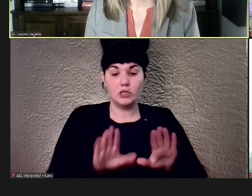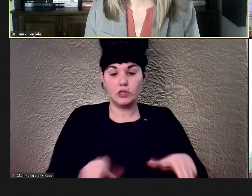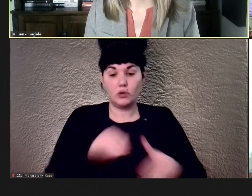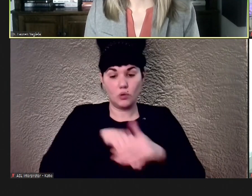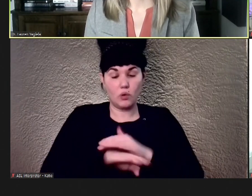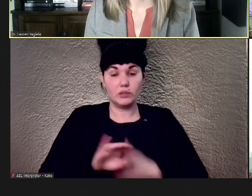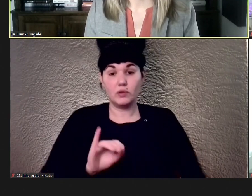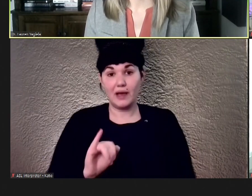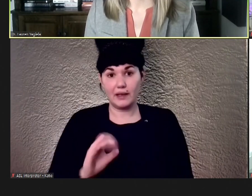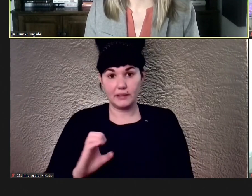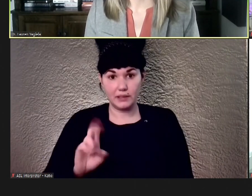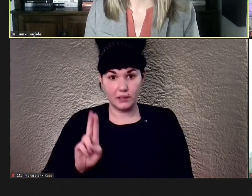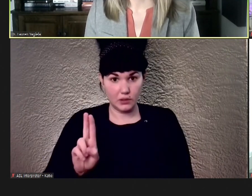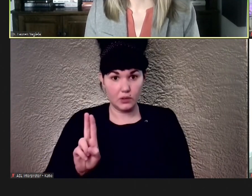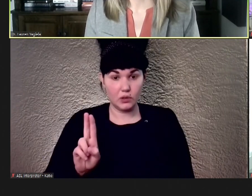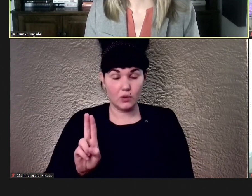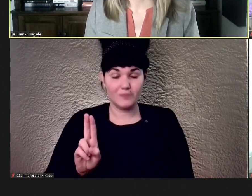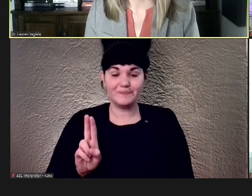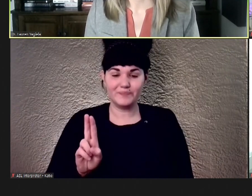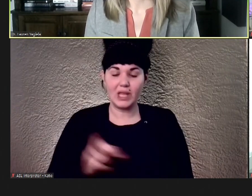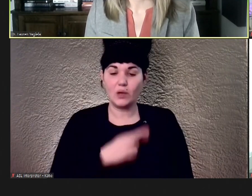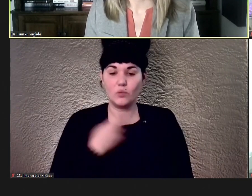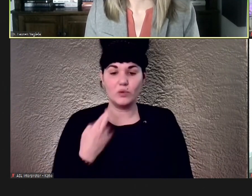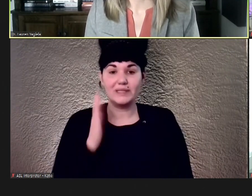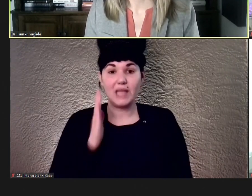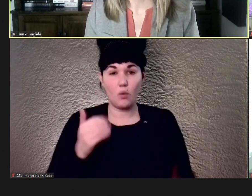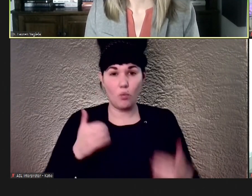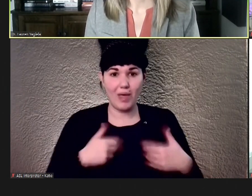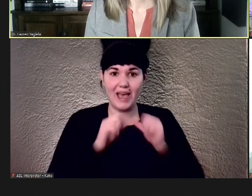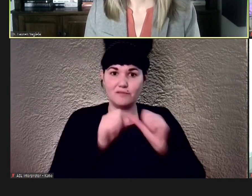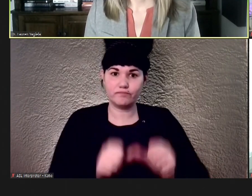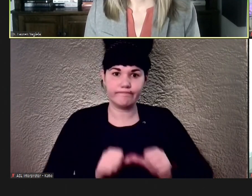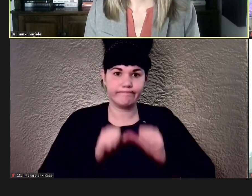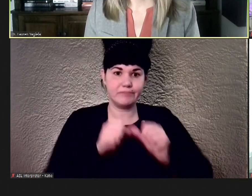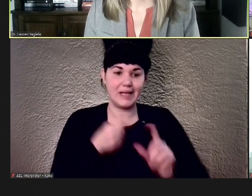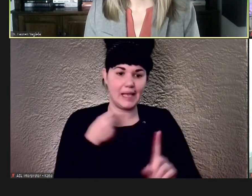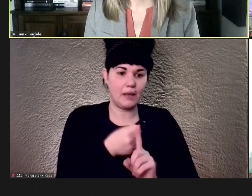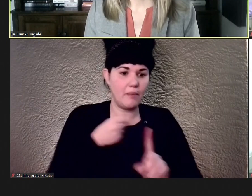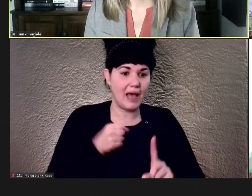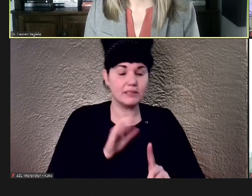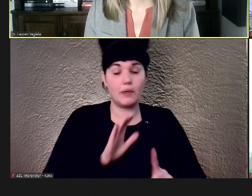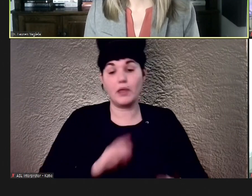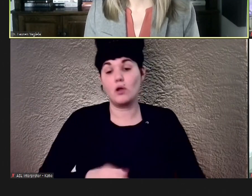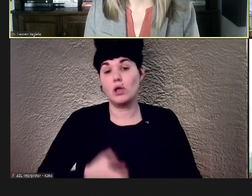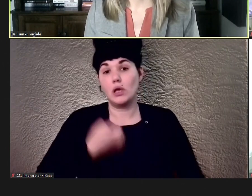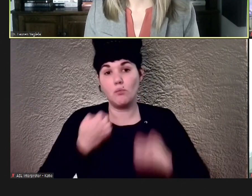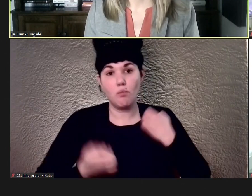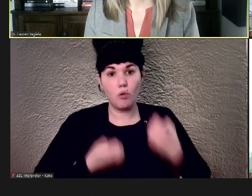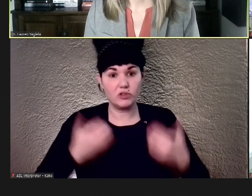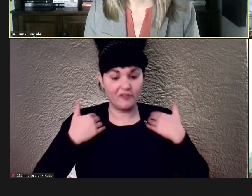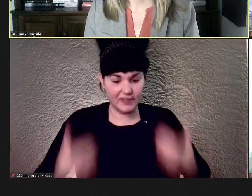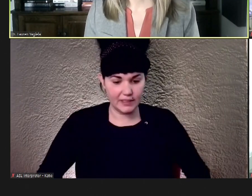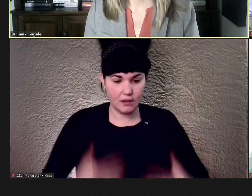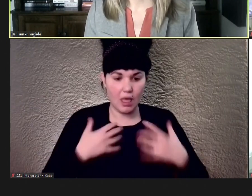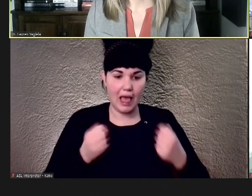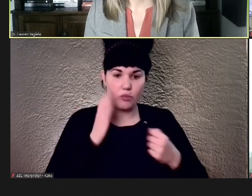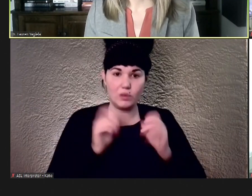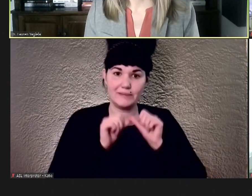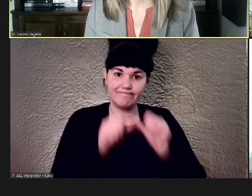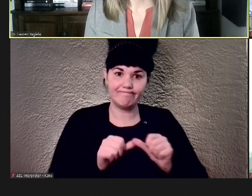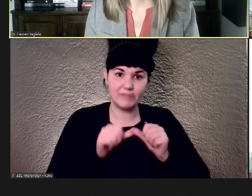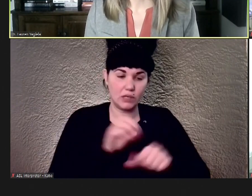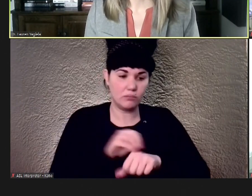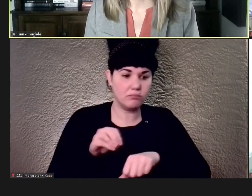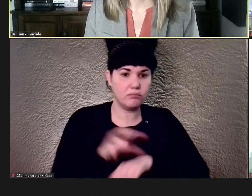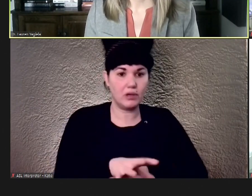for lasting impacts on their emotional and physical health. After a pediatric ICU admission, children can have new